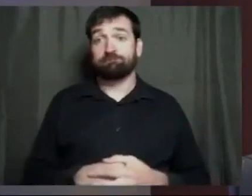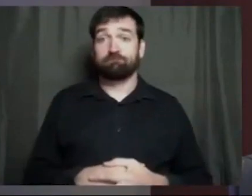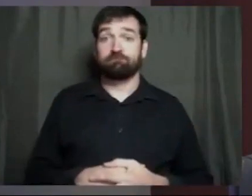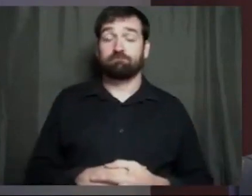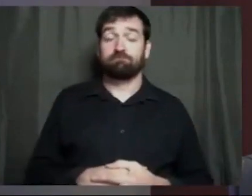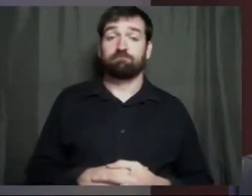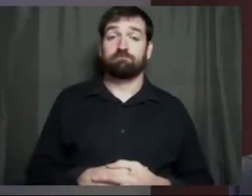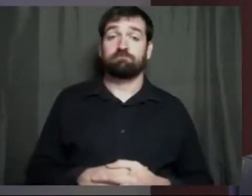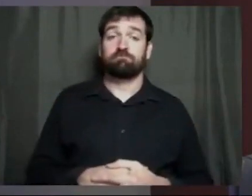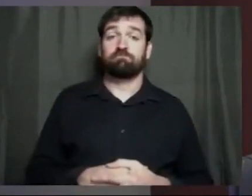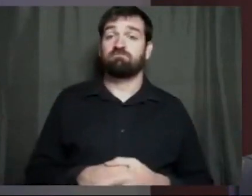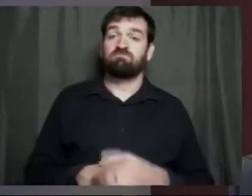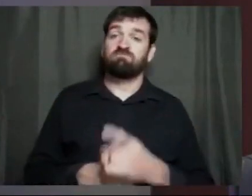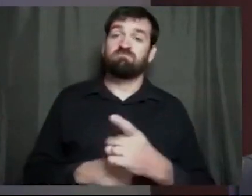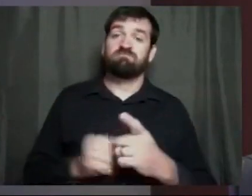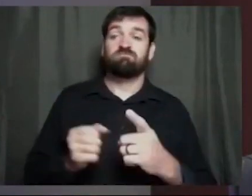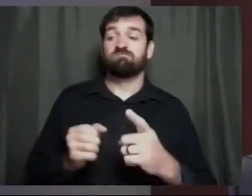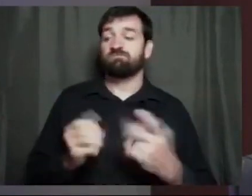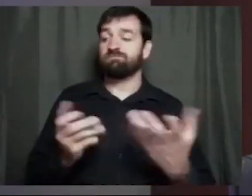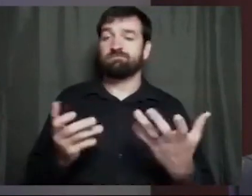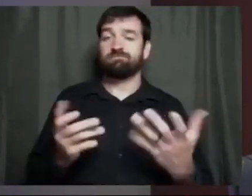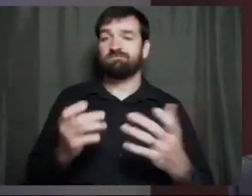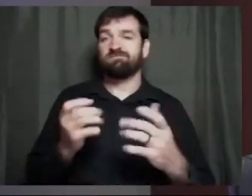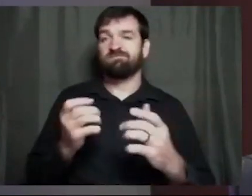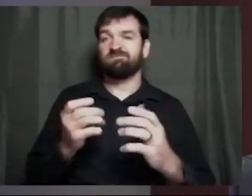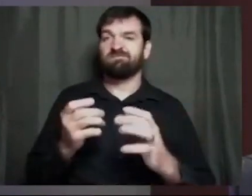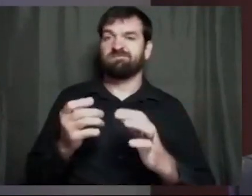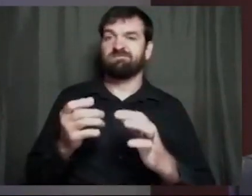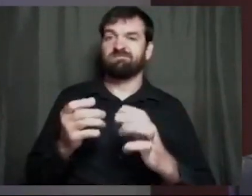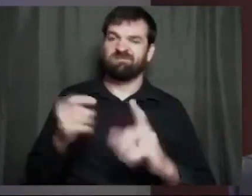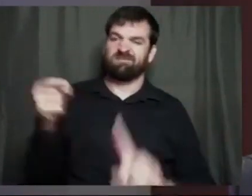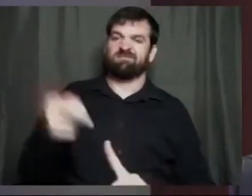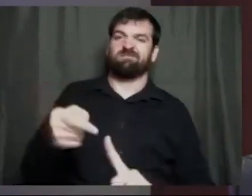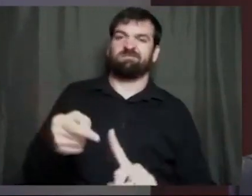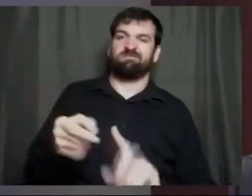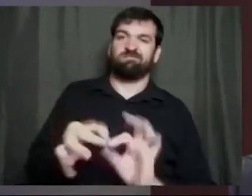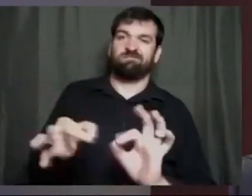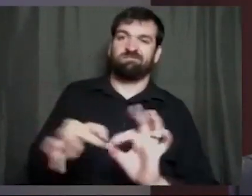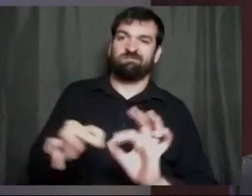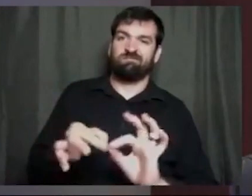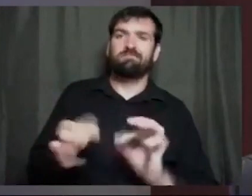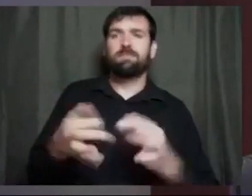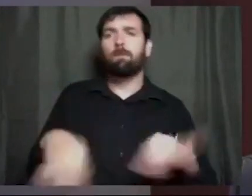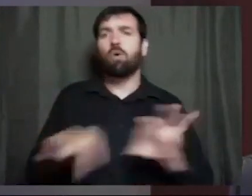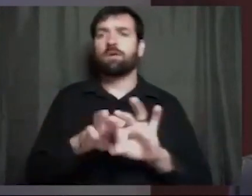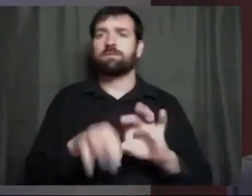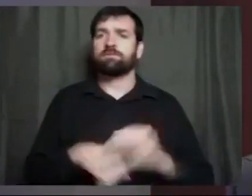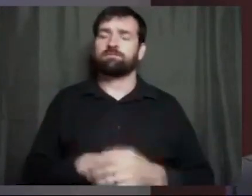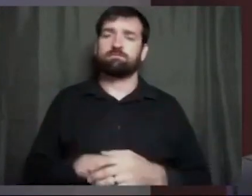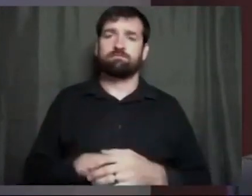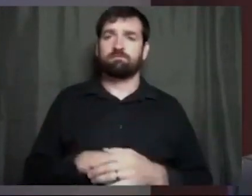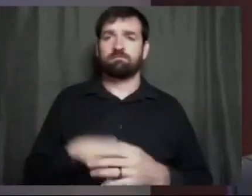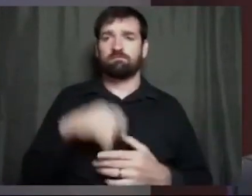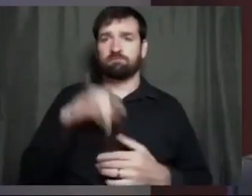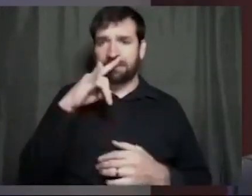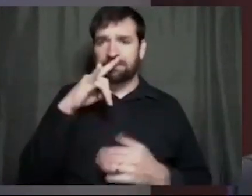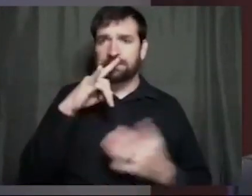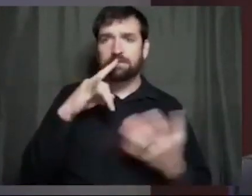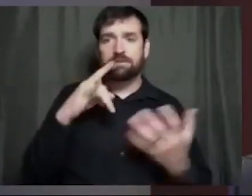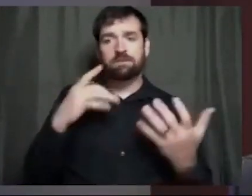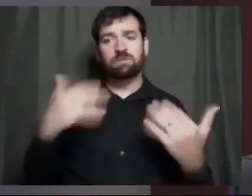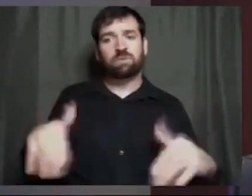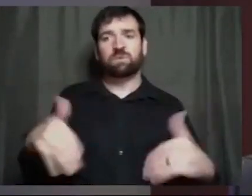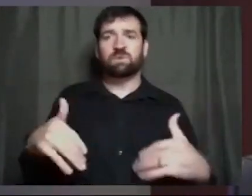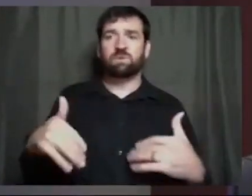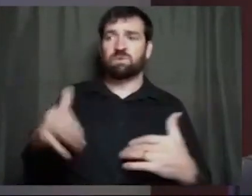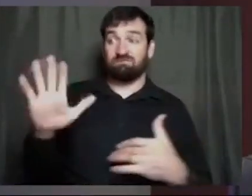has a very strong statement here, and I think it's an important one. Kids are always at the mercy of their parents' decisions